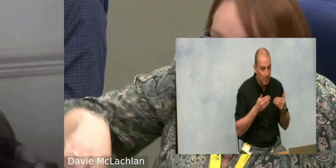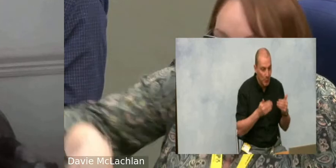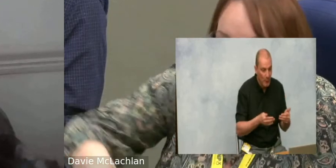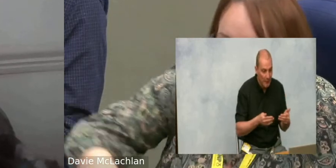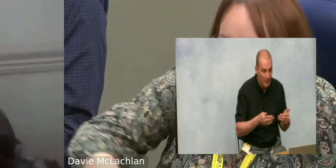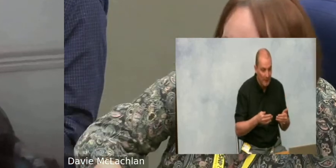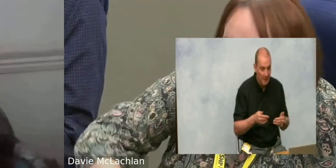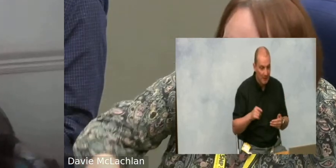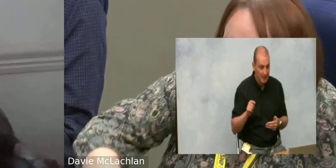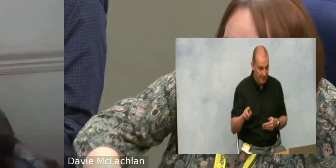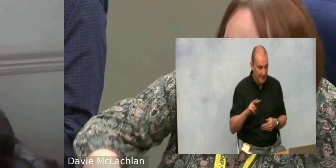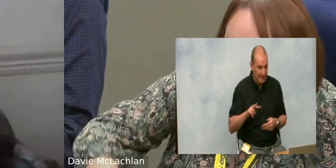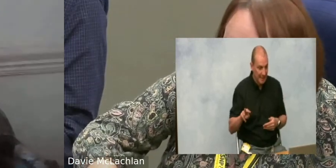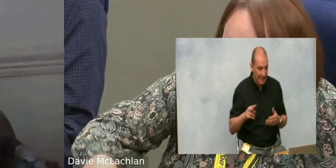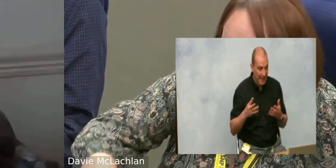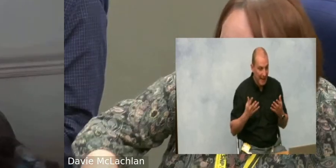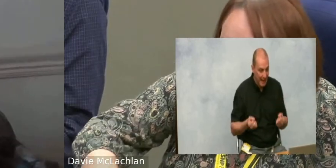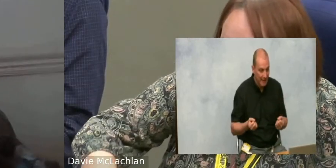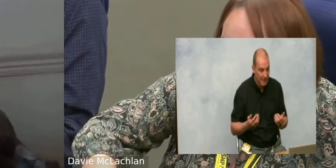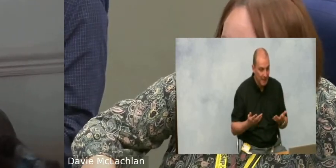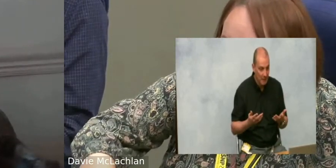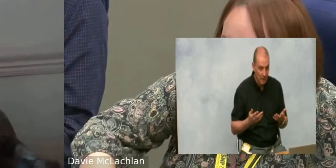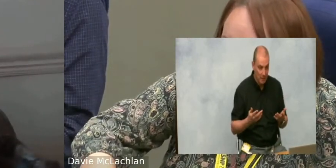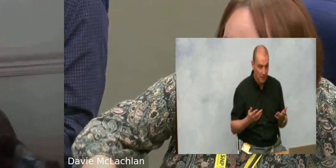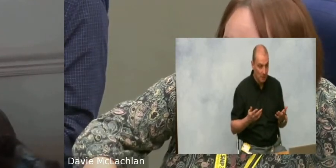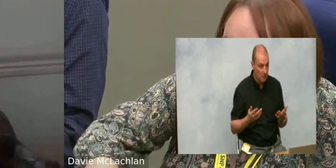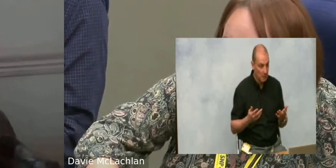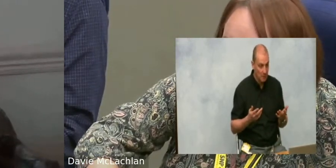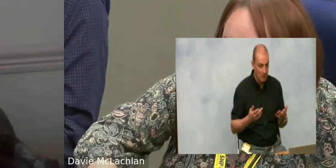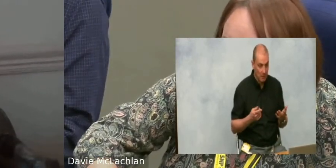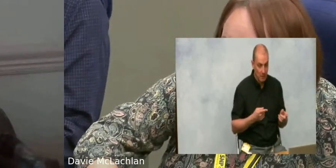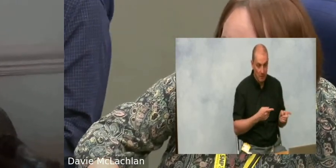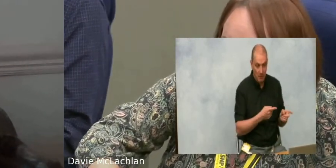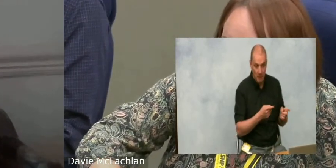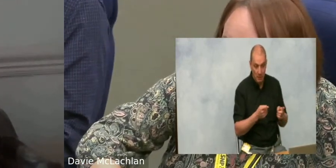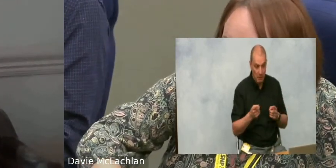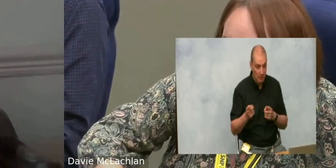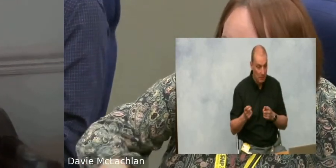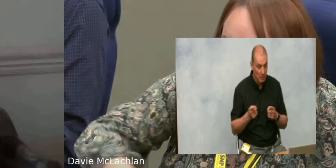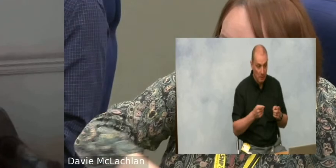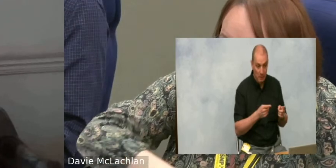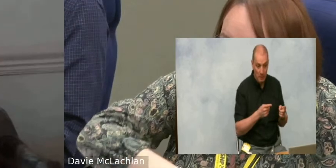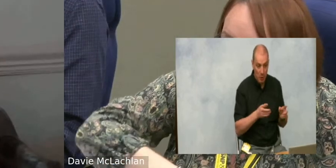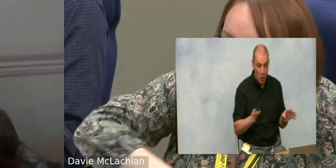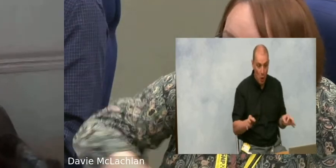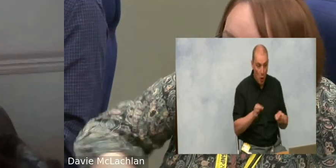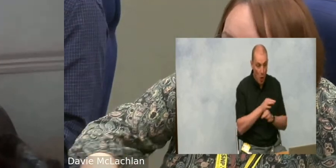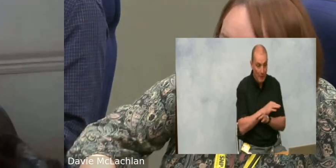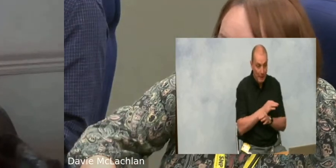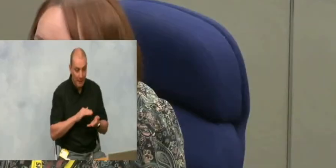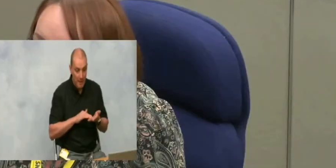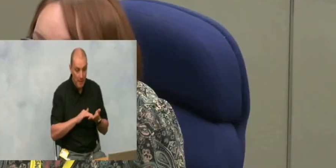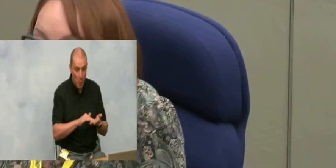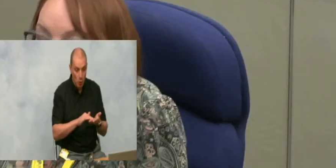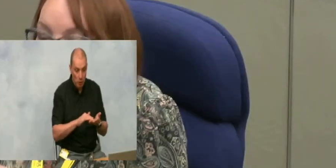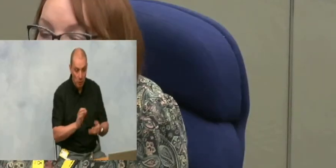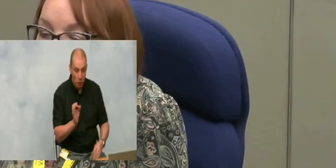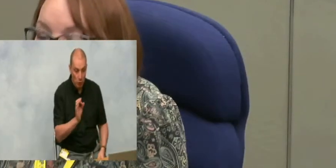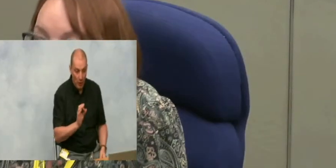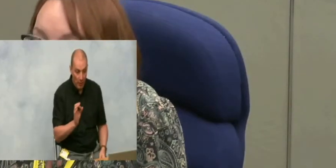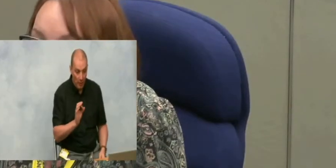been covered. So, if there's any other, if there's an alternative motion, I'm happy to hear it. But if